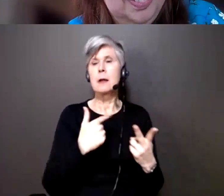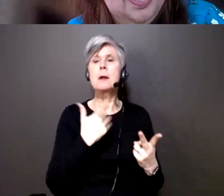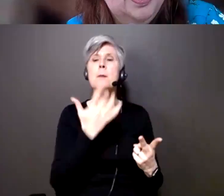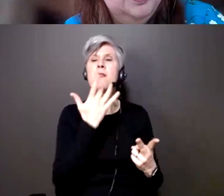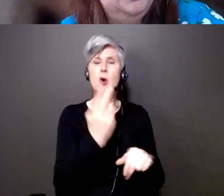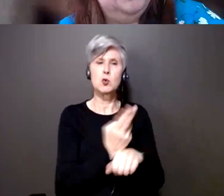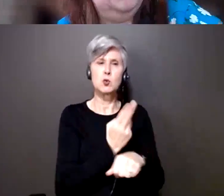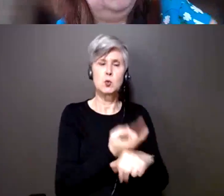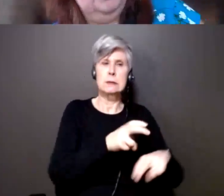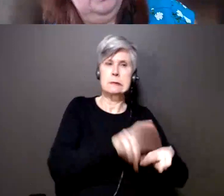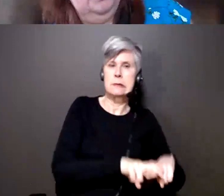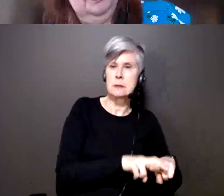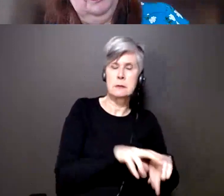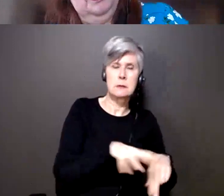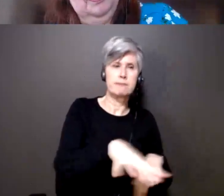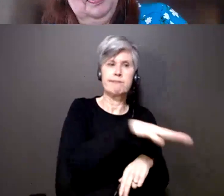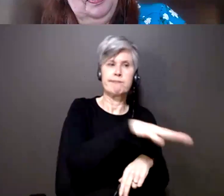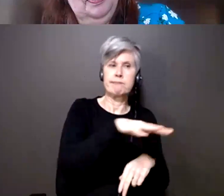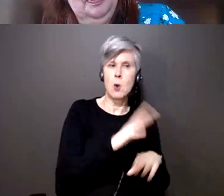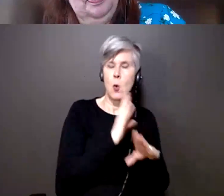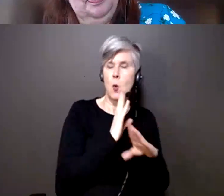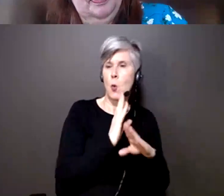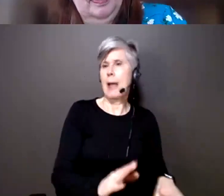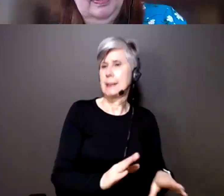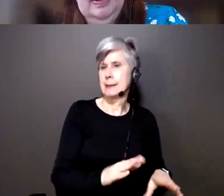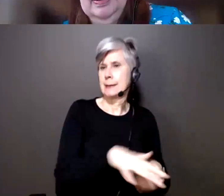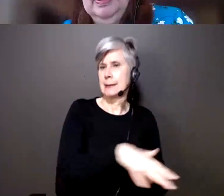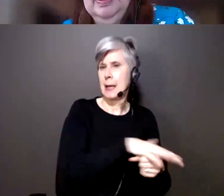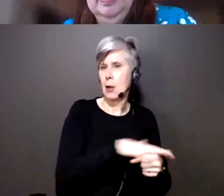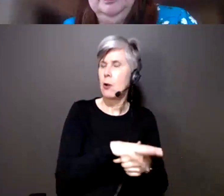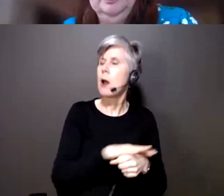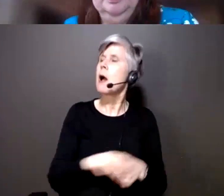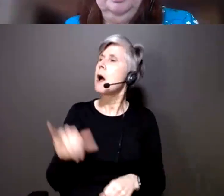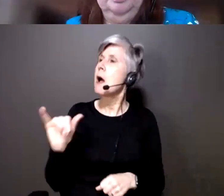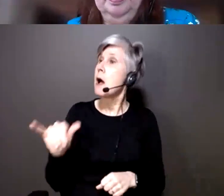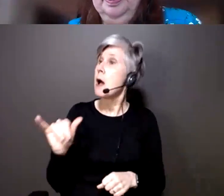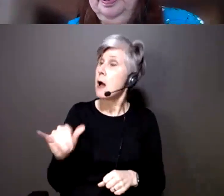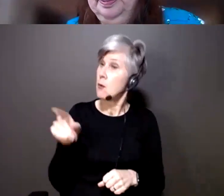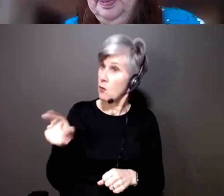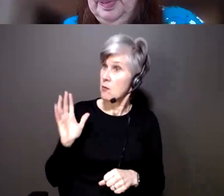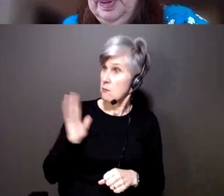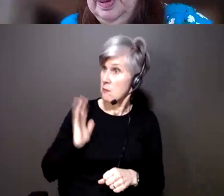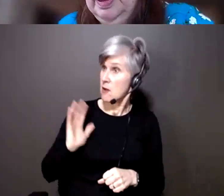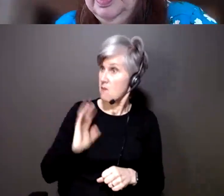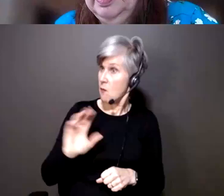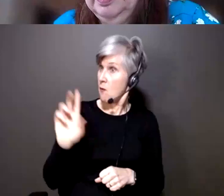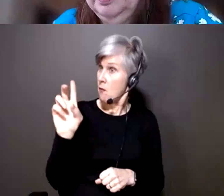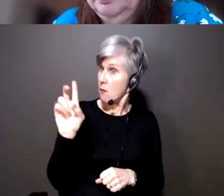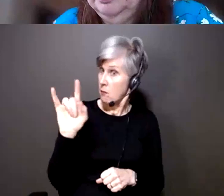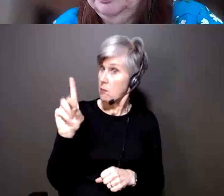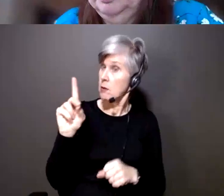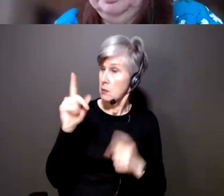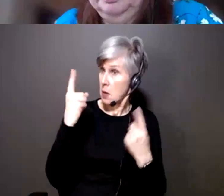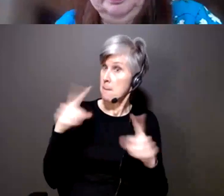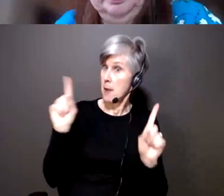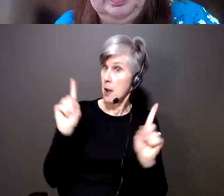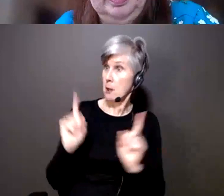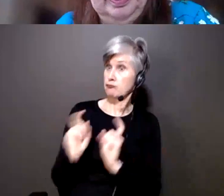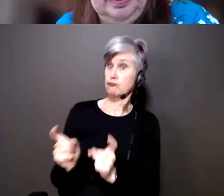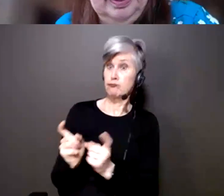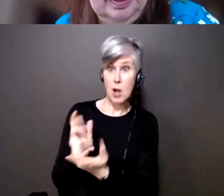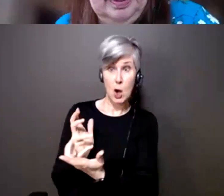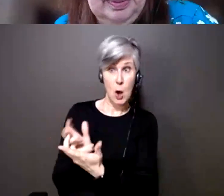Yeah. So in the past, Elizabeth, have you been able to access these accommodations? Yes, I did. In my previous